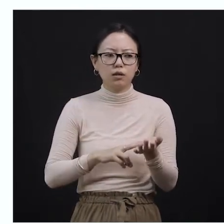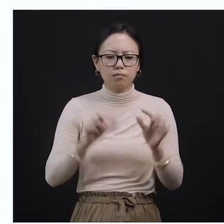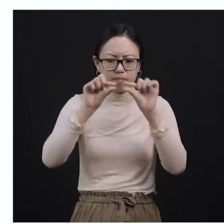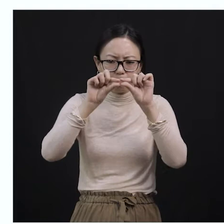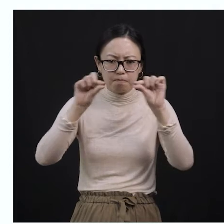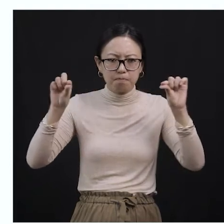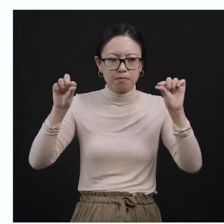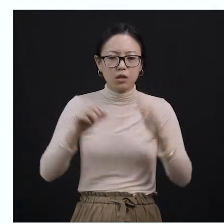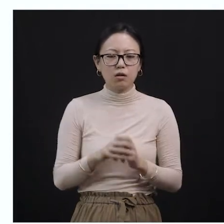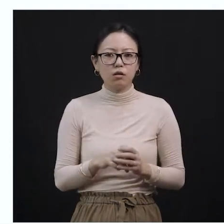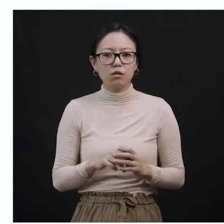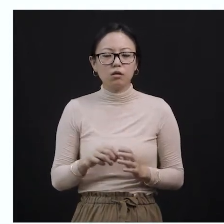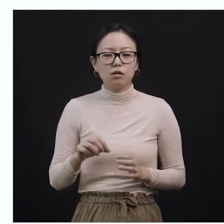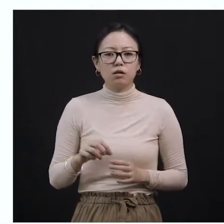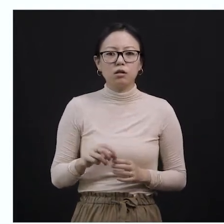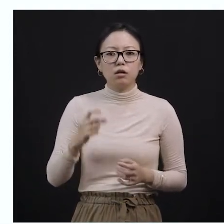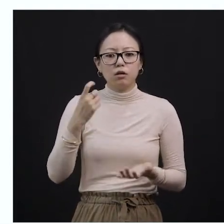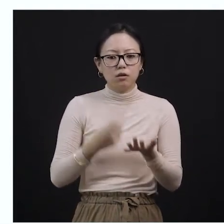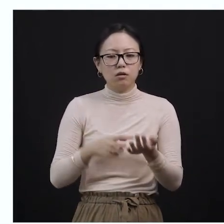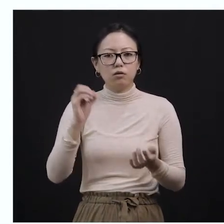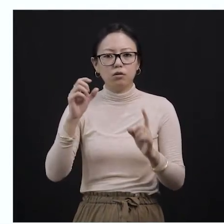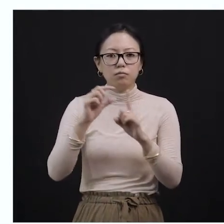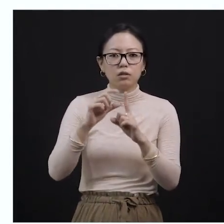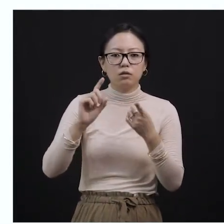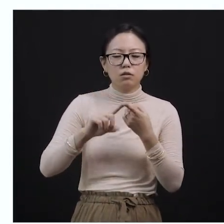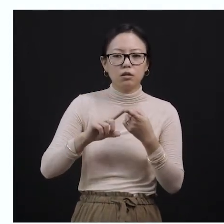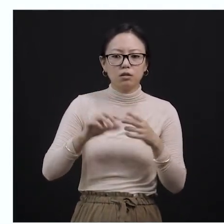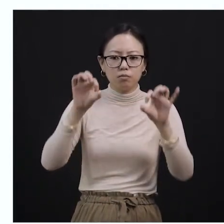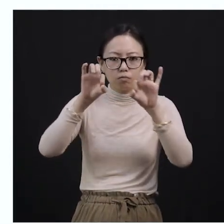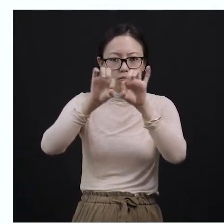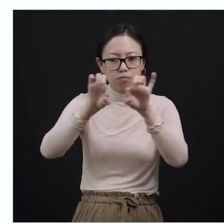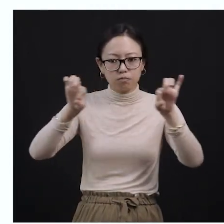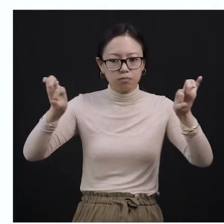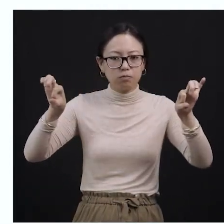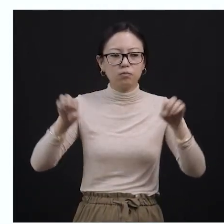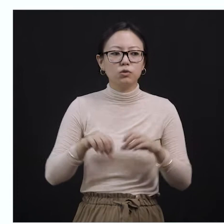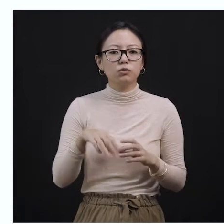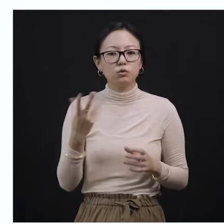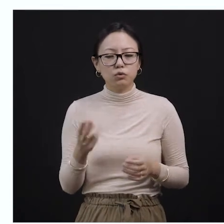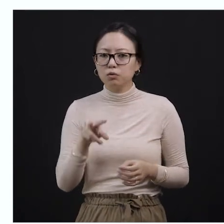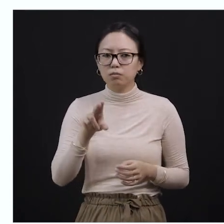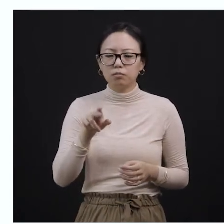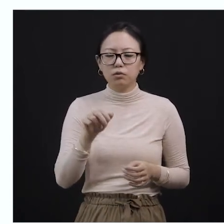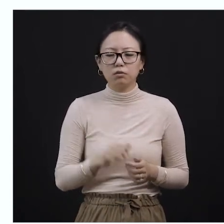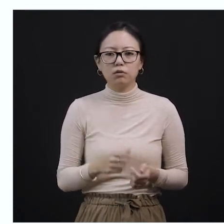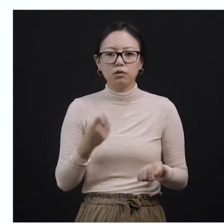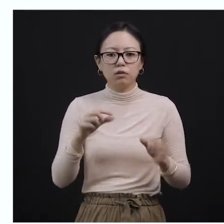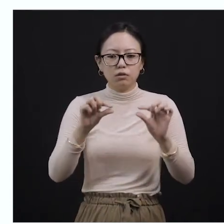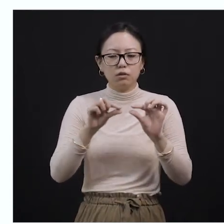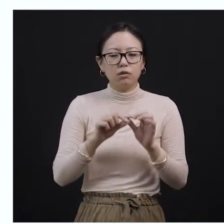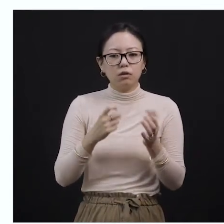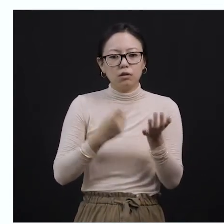the ribbon is thinner than the rope. Okay? The ribbon is thinner